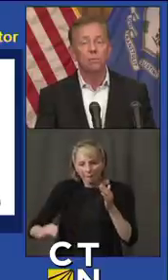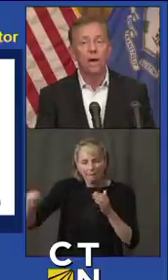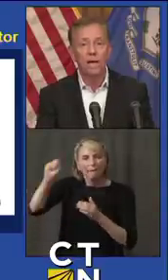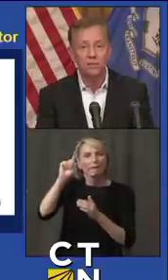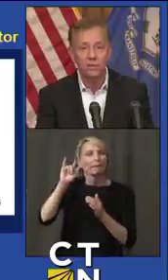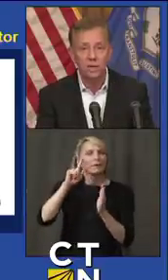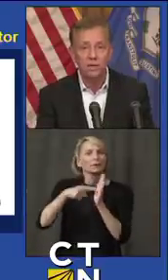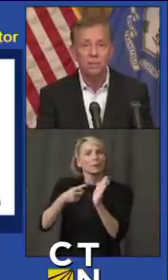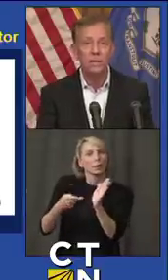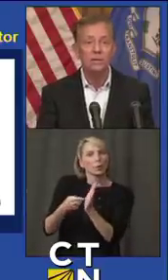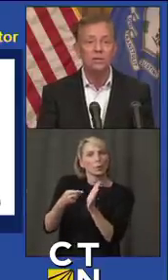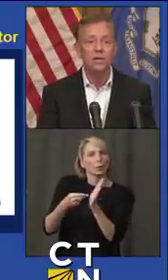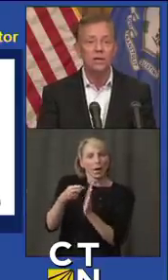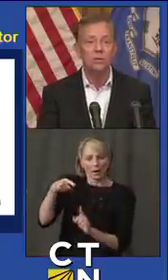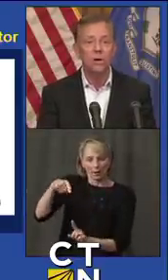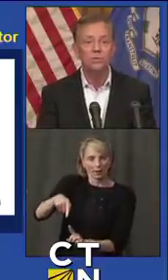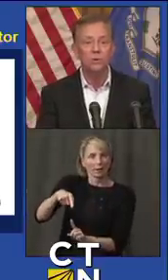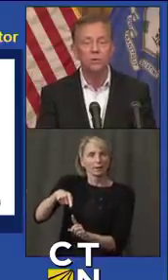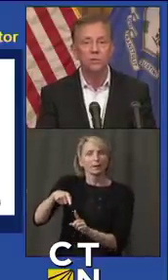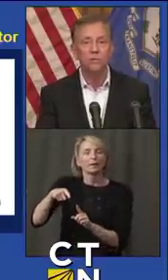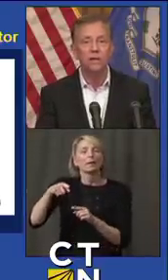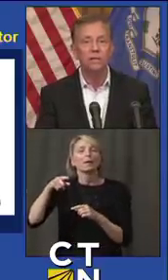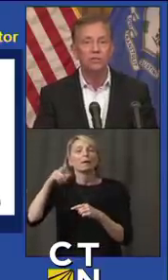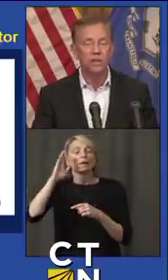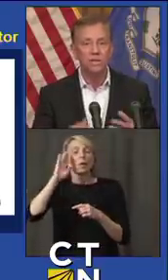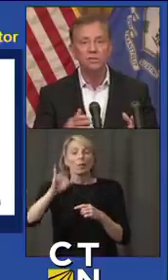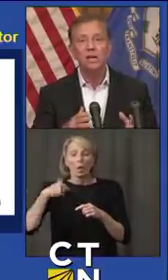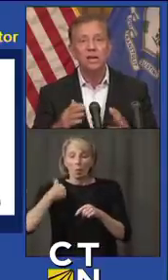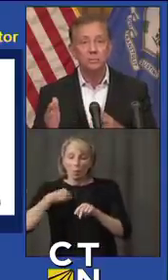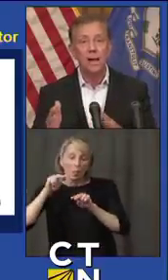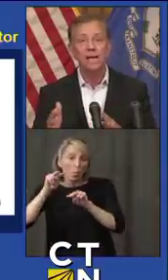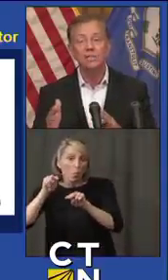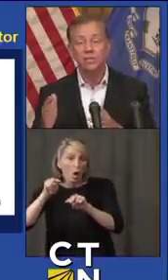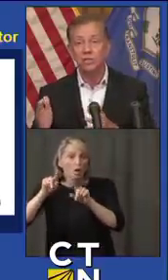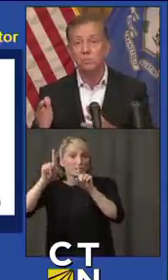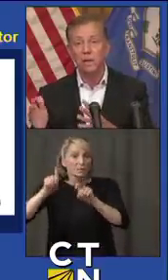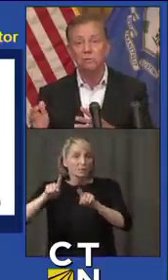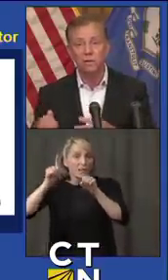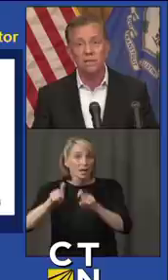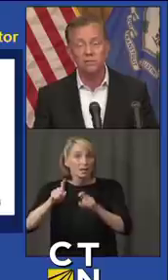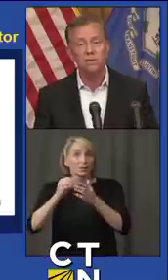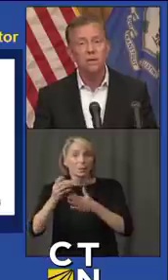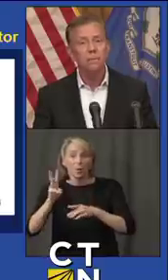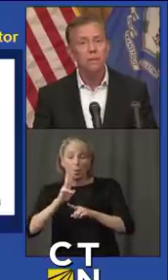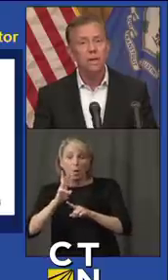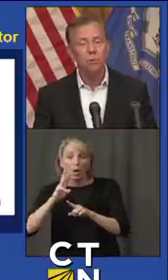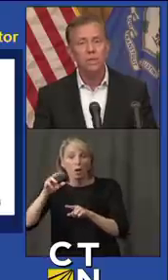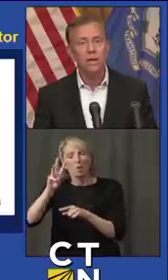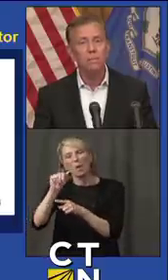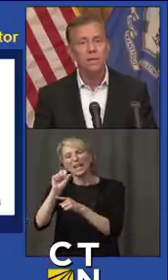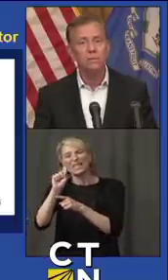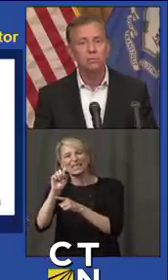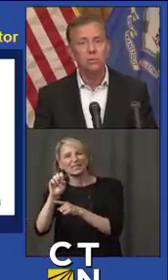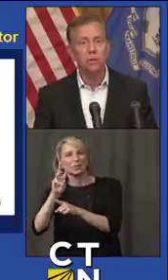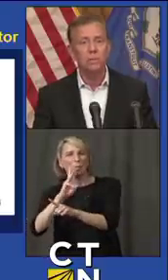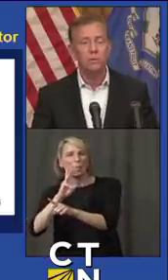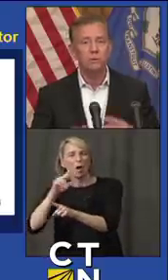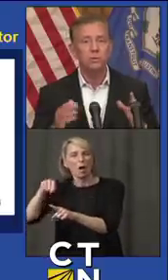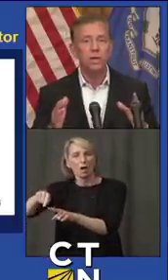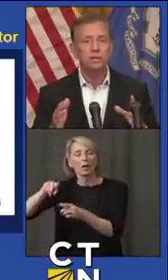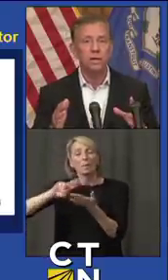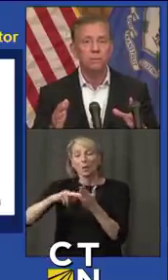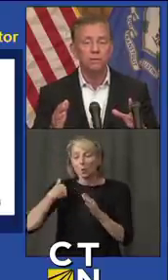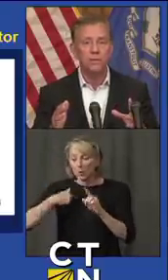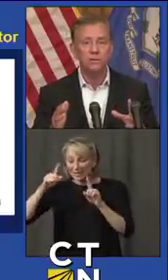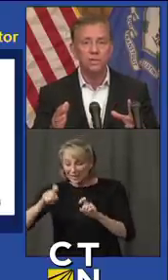the WAGs said in the meeting today, the wastewater surveillance test has passed the smell test. And what that means is we'll be able to